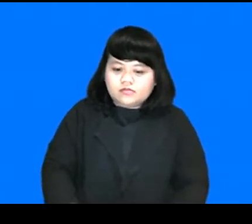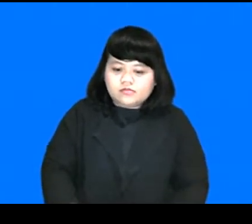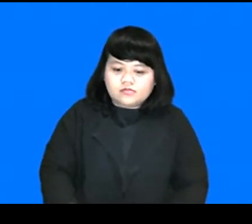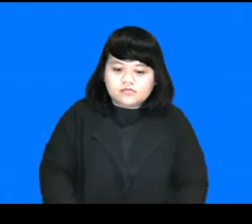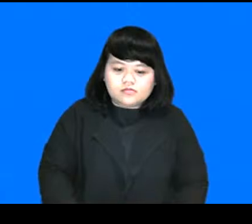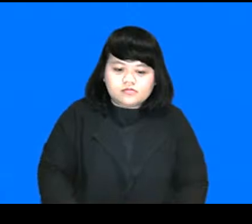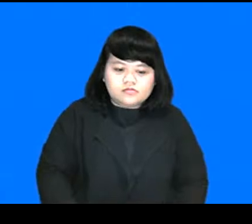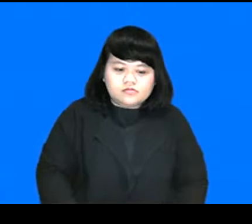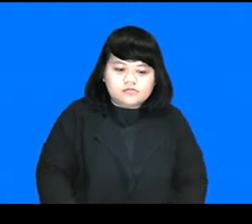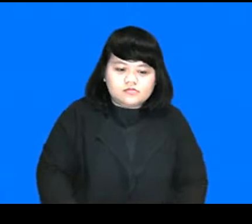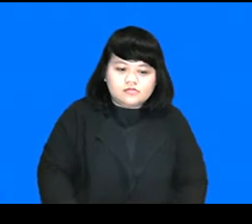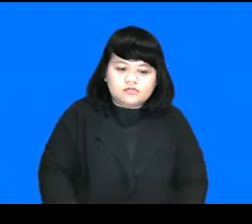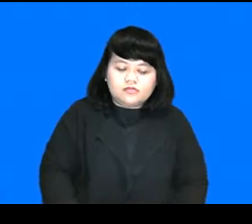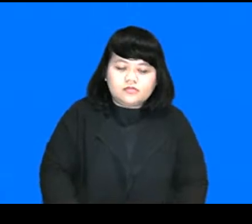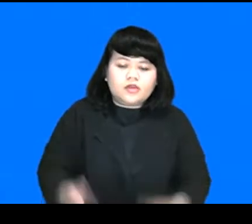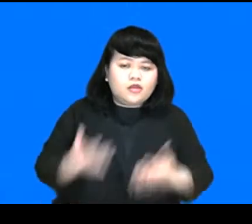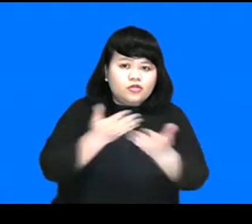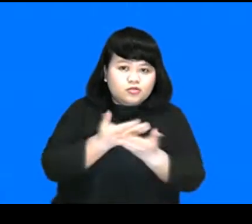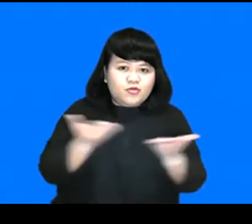Hello, everybody.